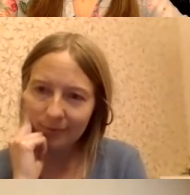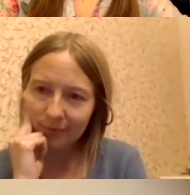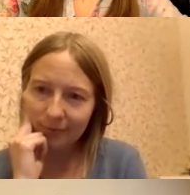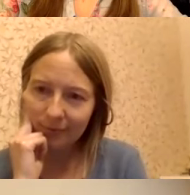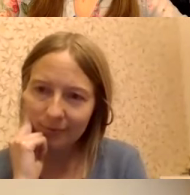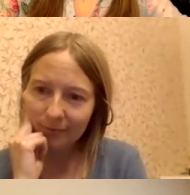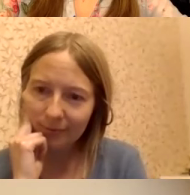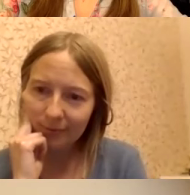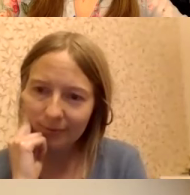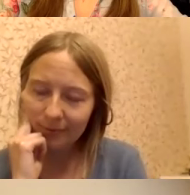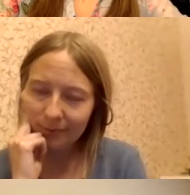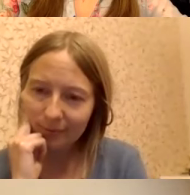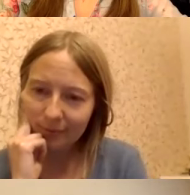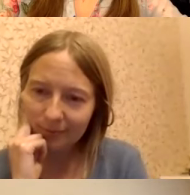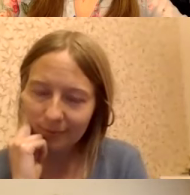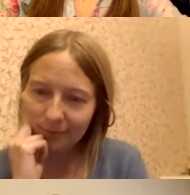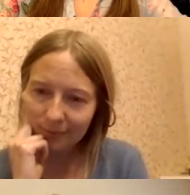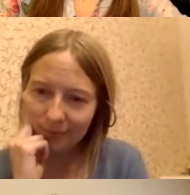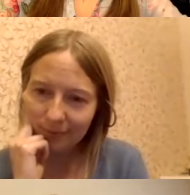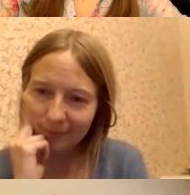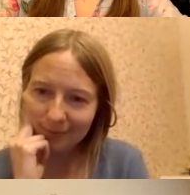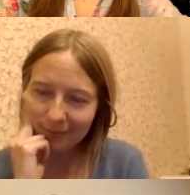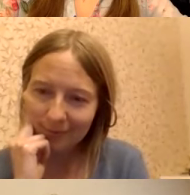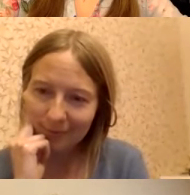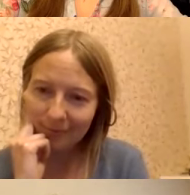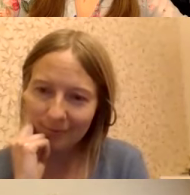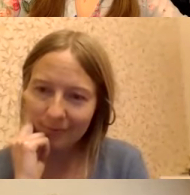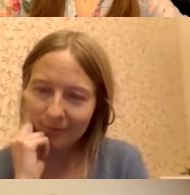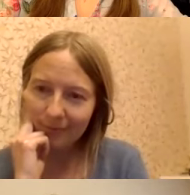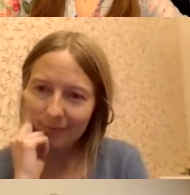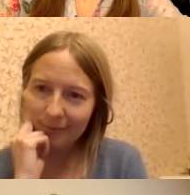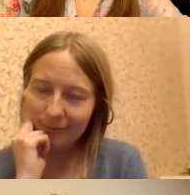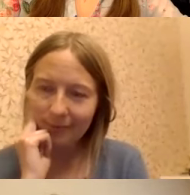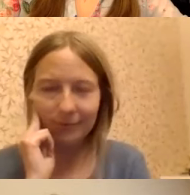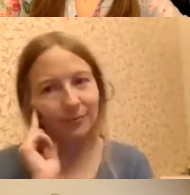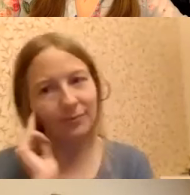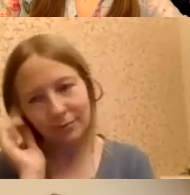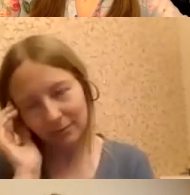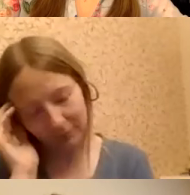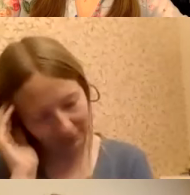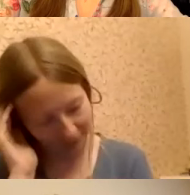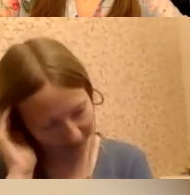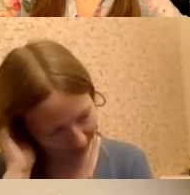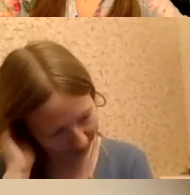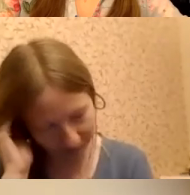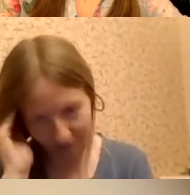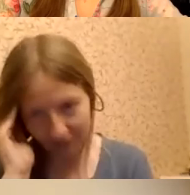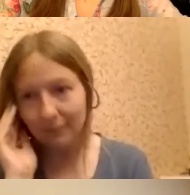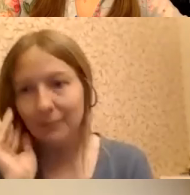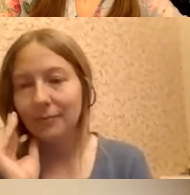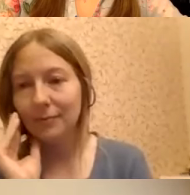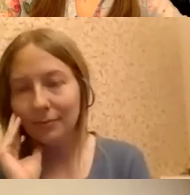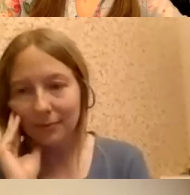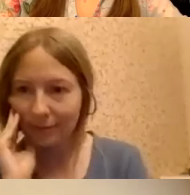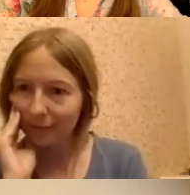CRAB alone without CAMK2, that also saves RGCs. But the rescue